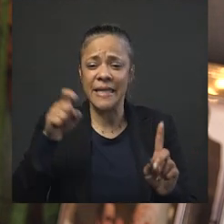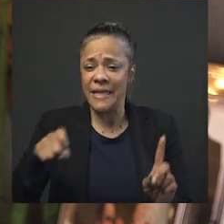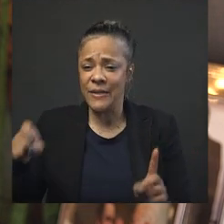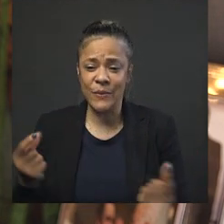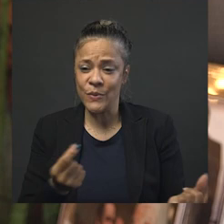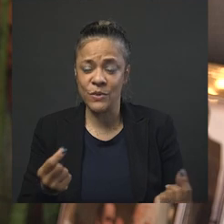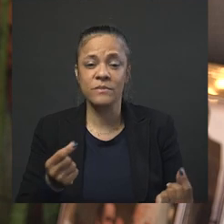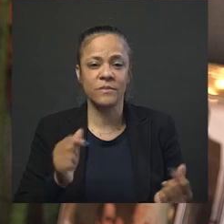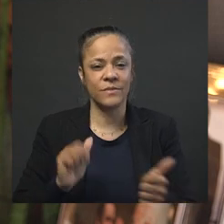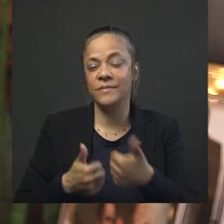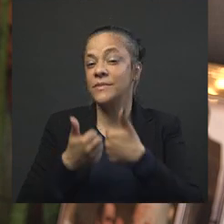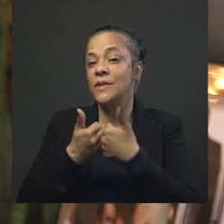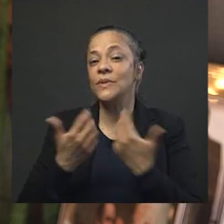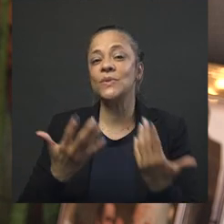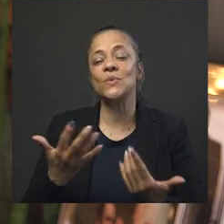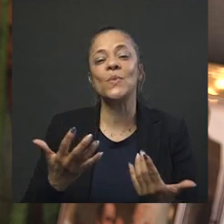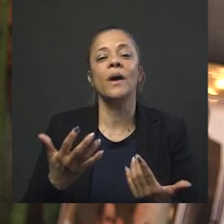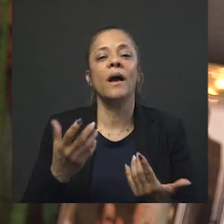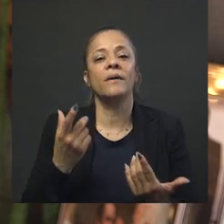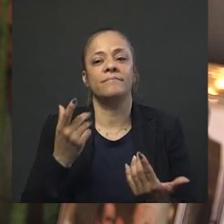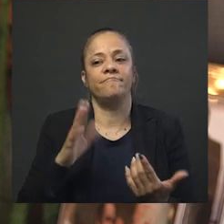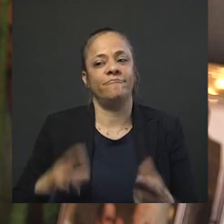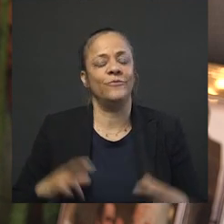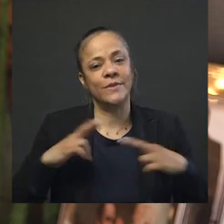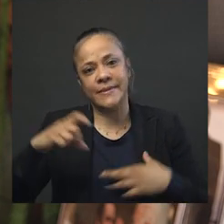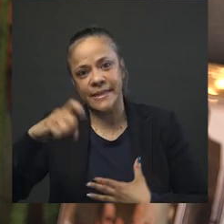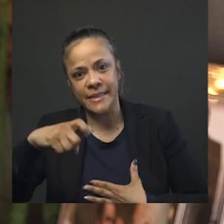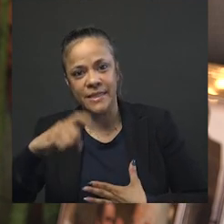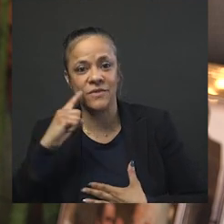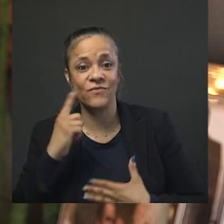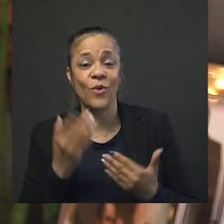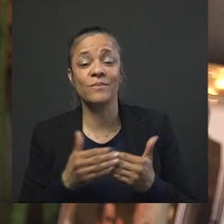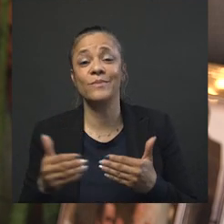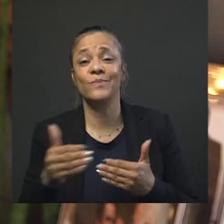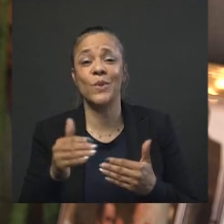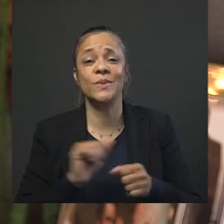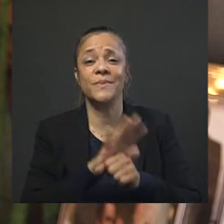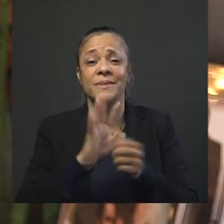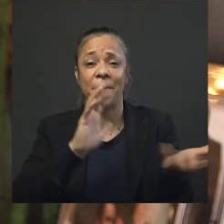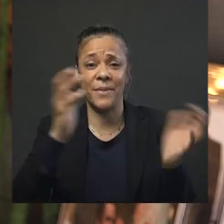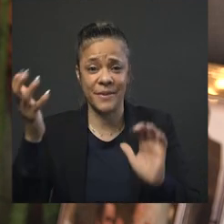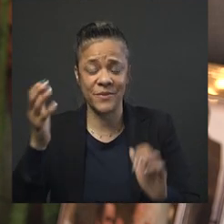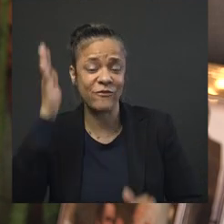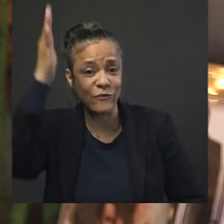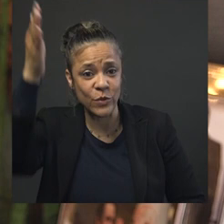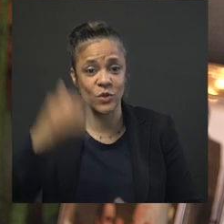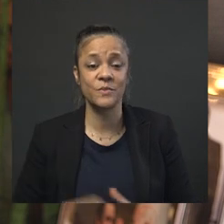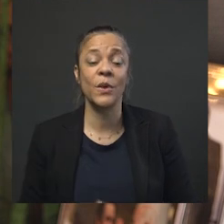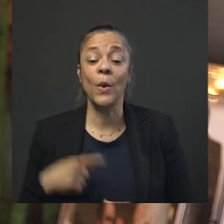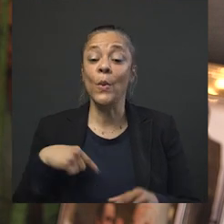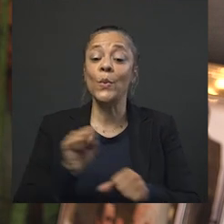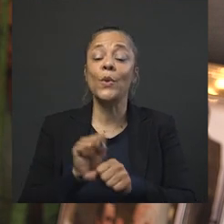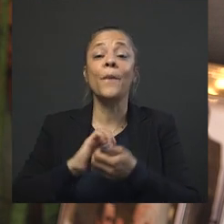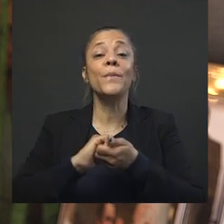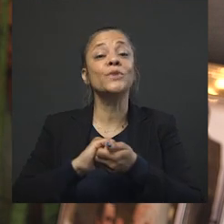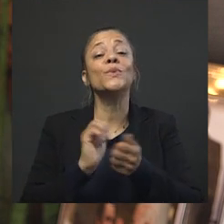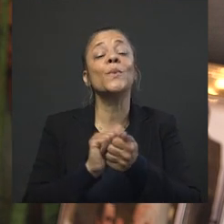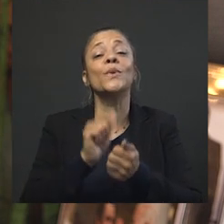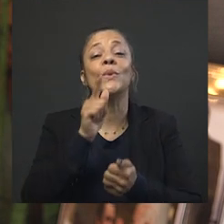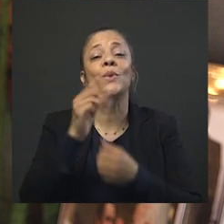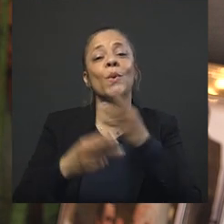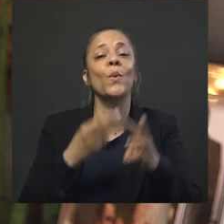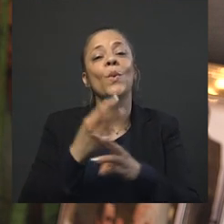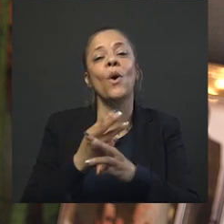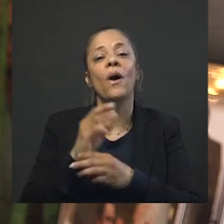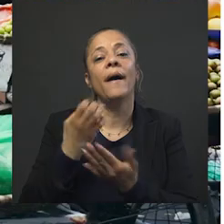rose to the challenge to meet residents' growing needs and build for a post-pandemic future. In fact, we've been working on a major initiative for the past several